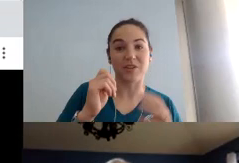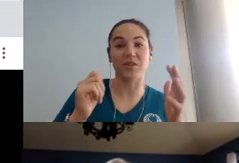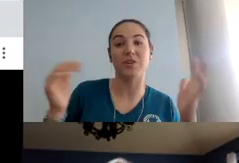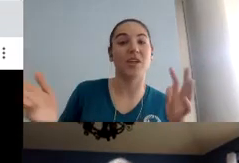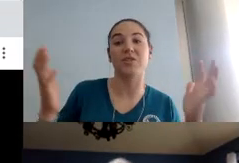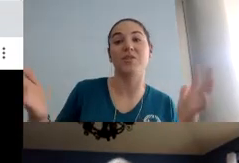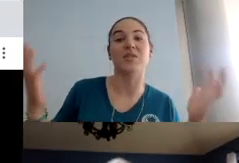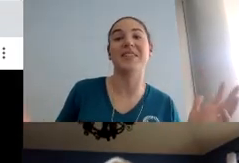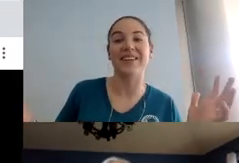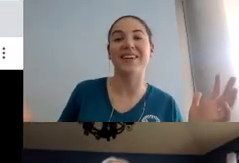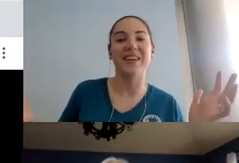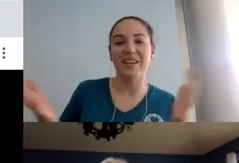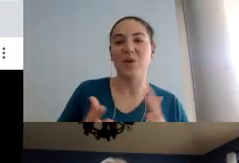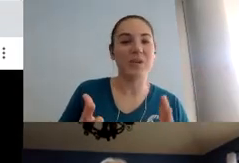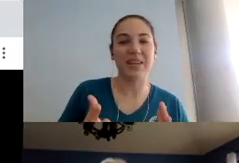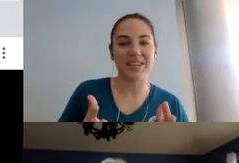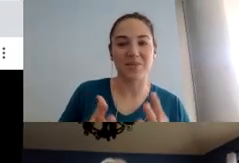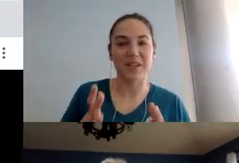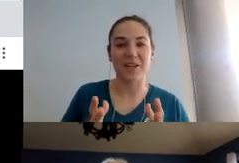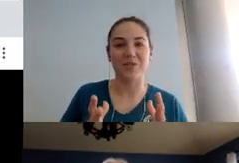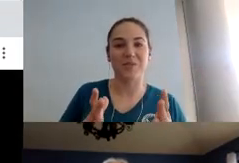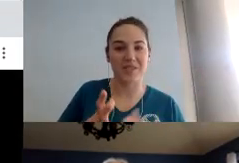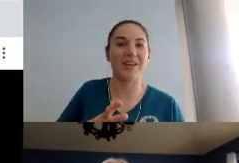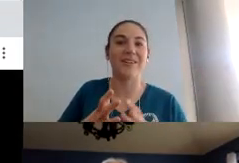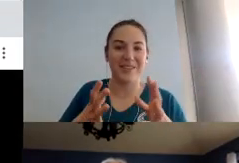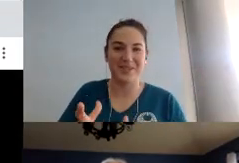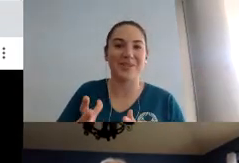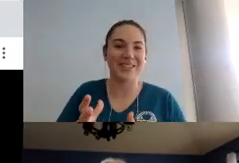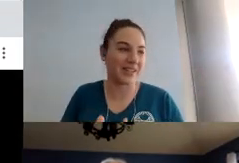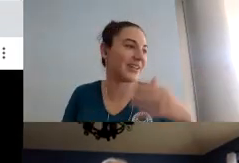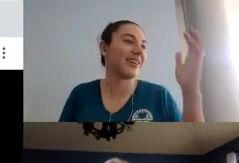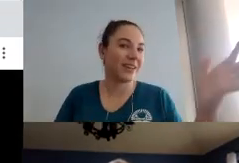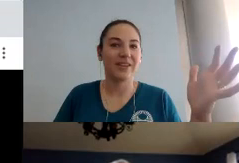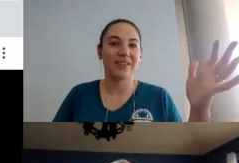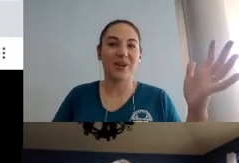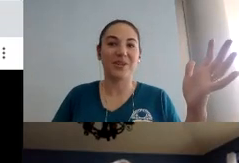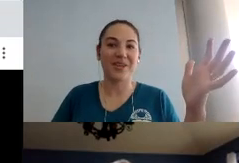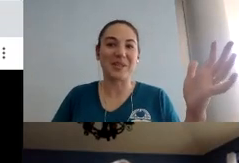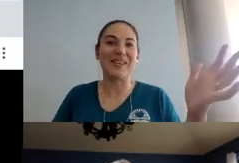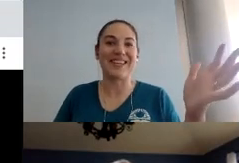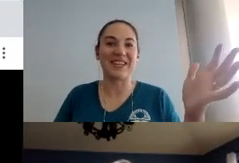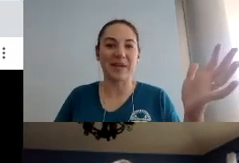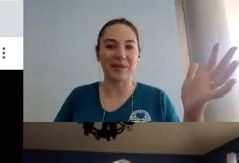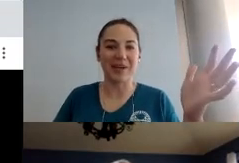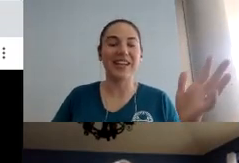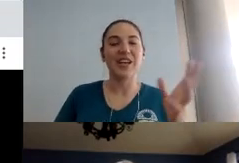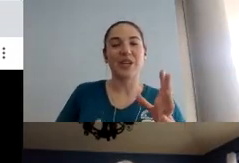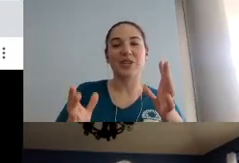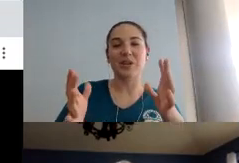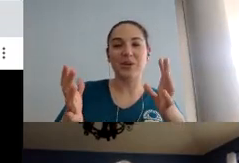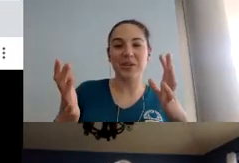stuff other students are missing. It wouldn't make sense for Classroom to tell students that so-and-so is missing an assignment,